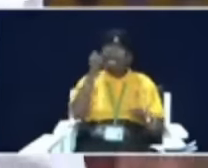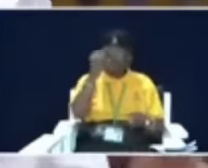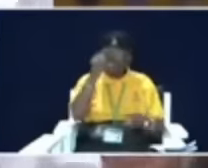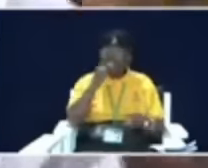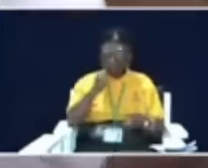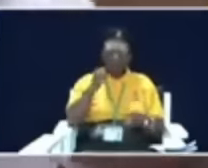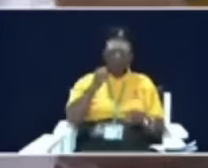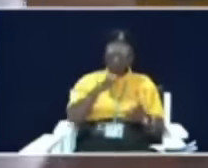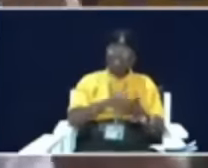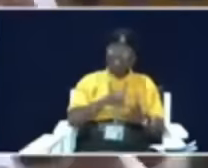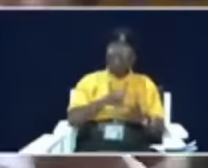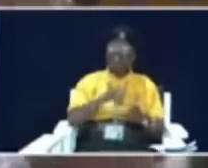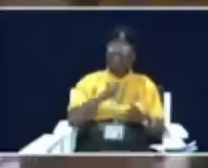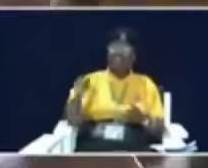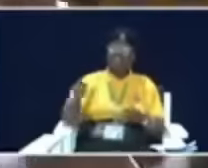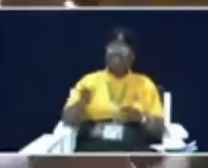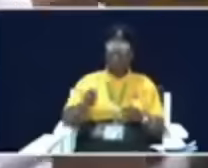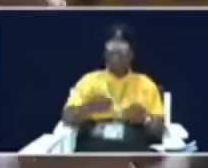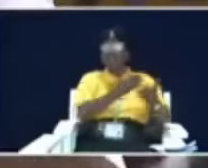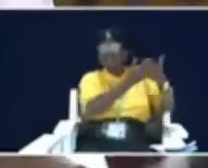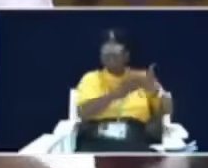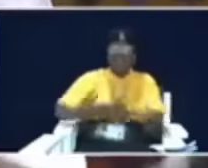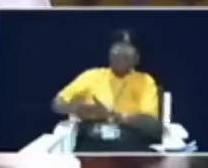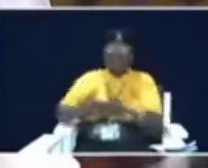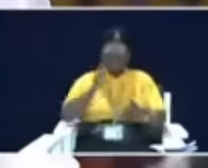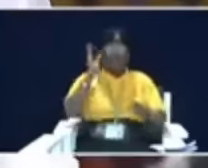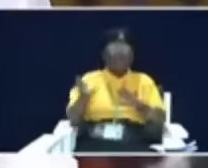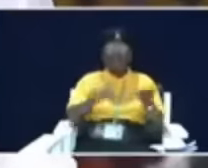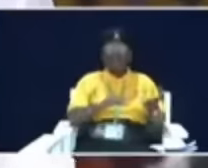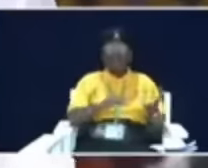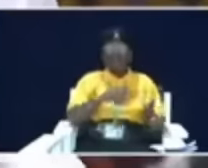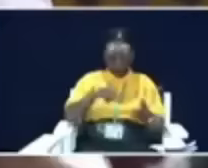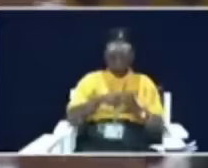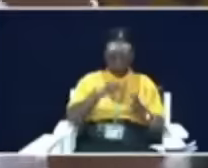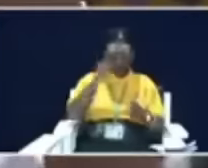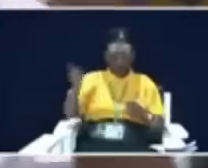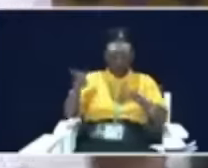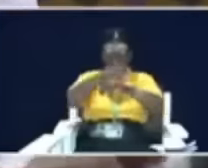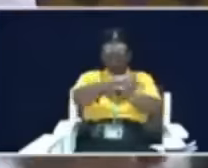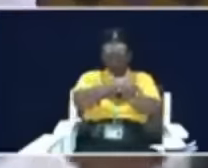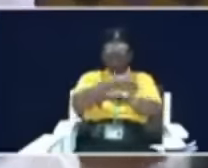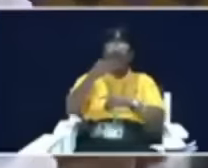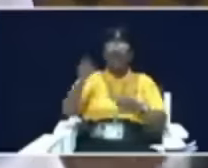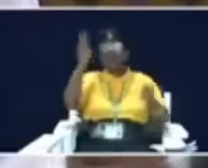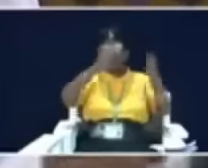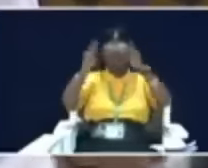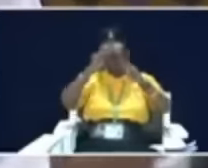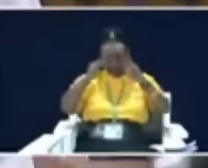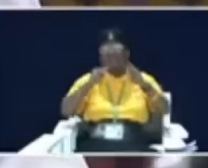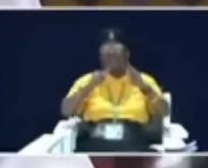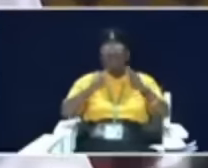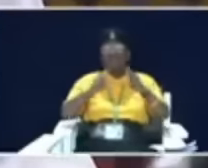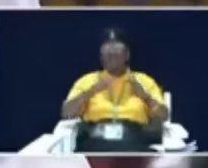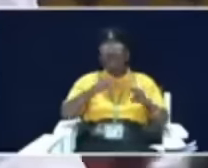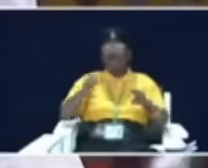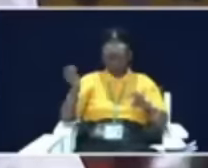And this is traceable to the days of warfare, because our great-grandfather was a mighty